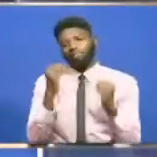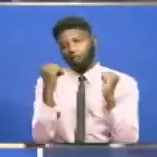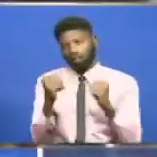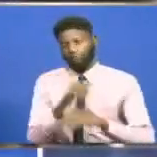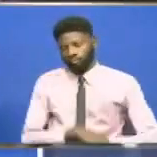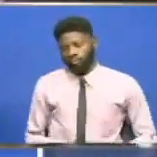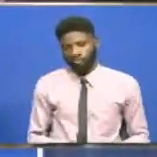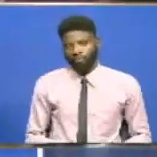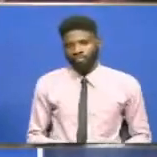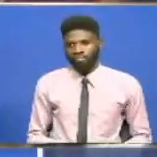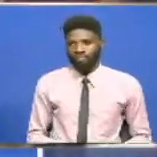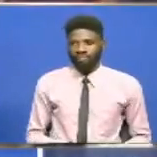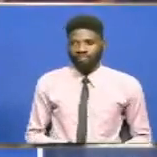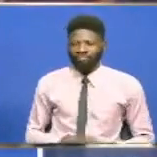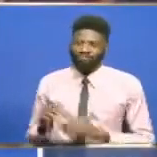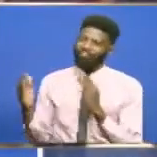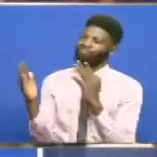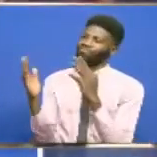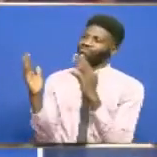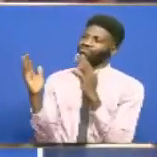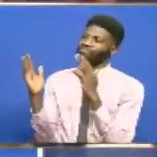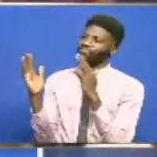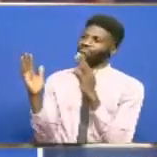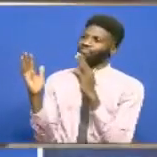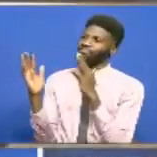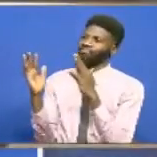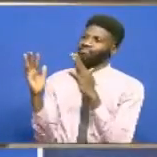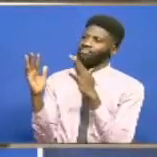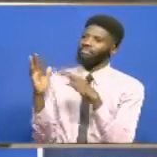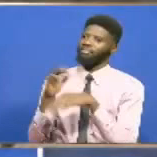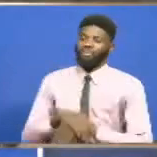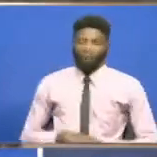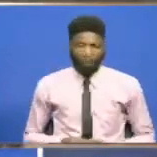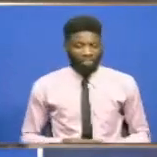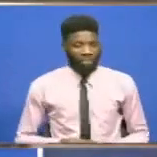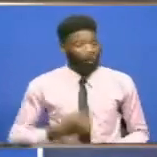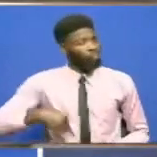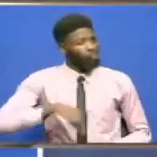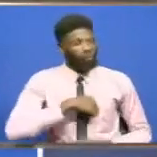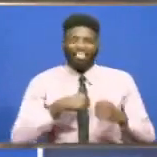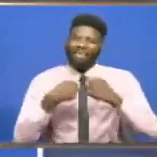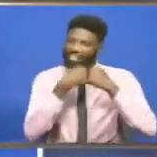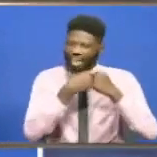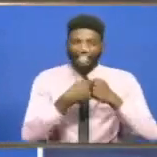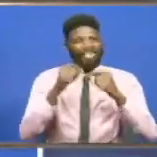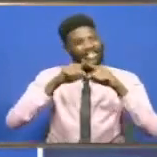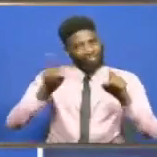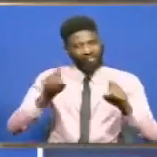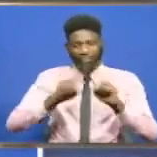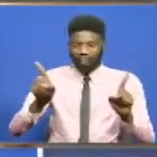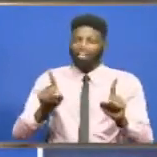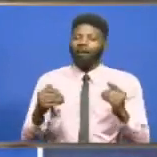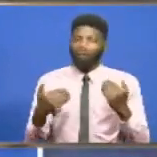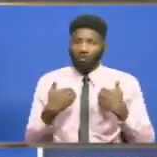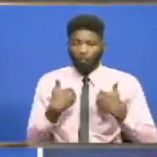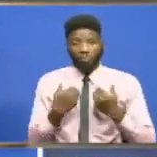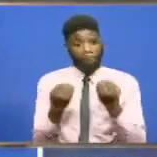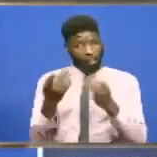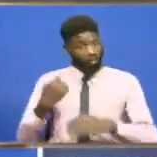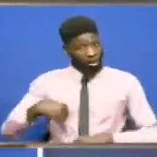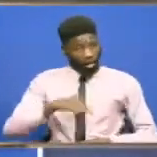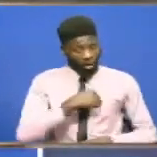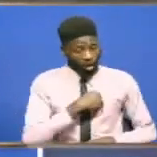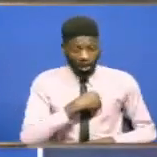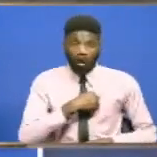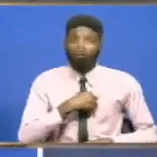Makofi kwake, makofi! Tena. Tunapitia shida mbalimbali. Wengi wetu wanakosa